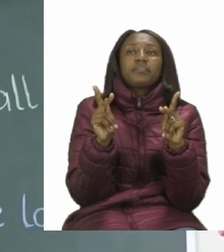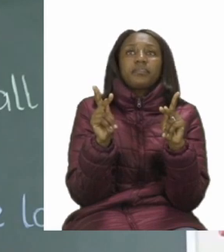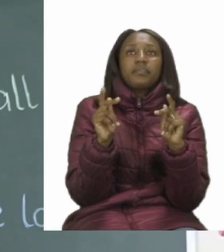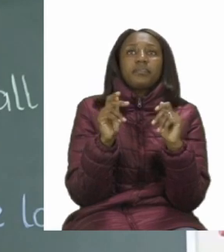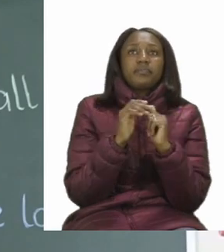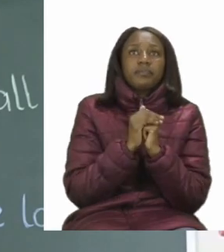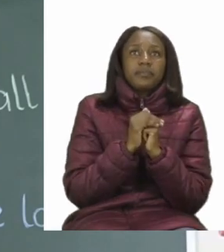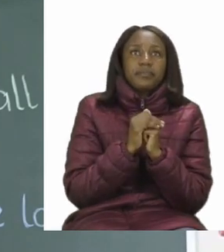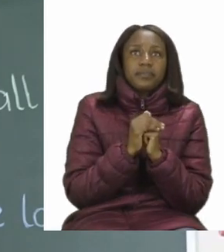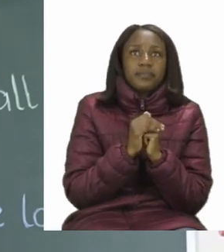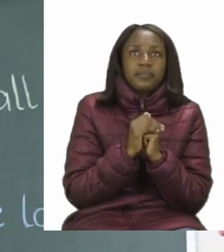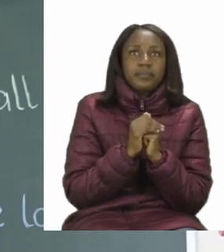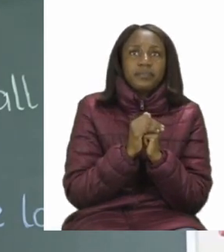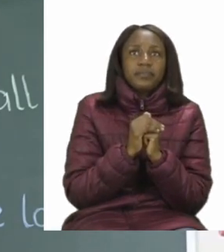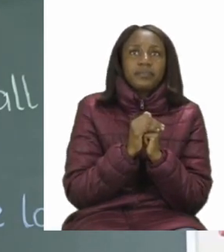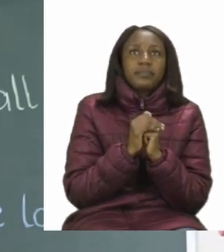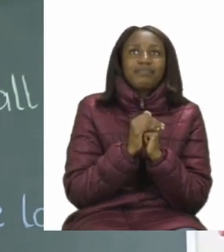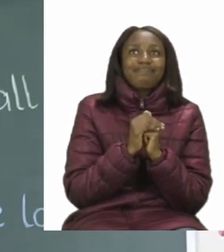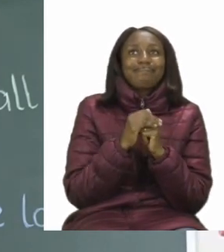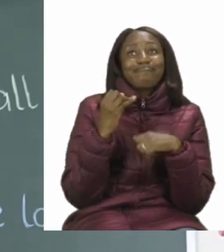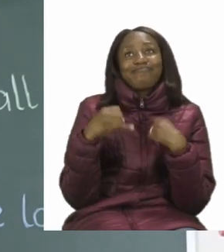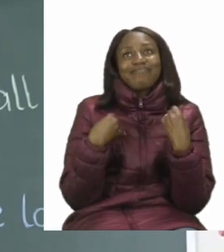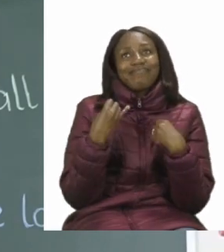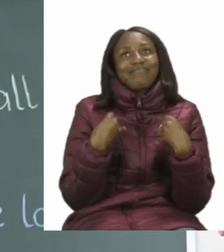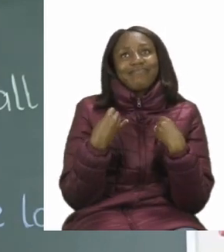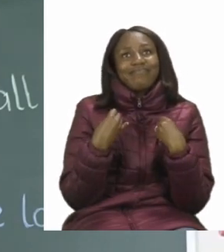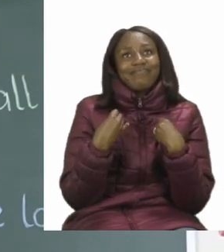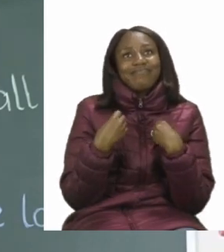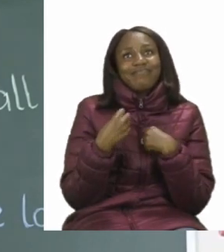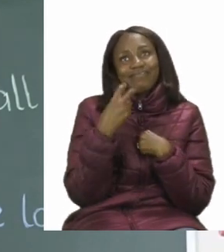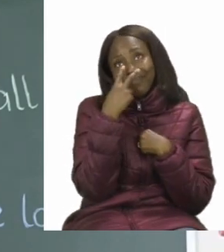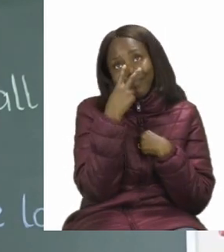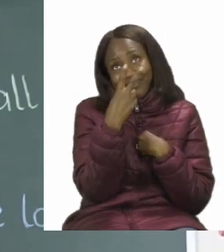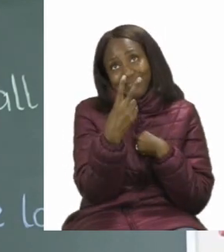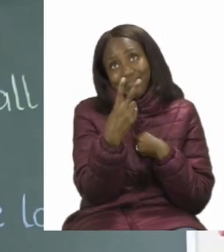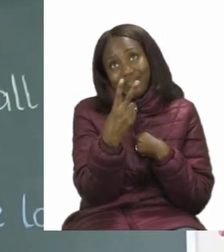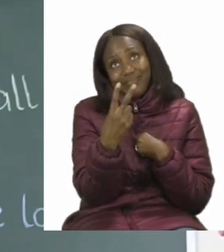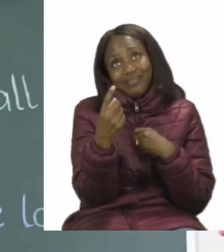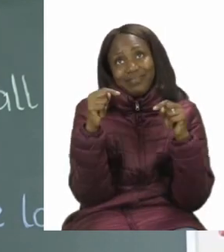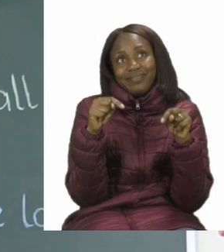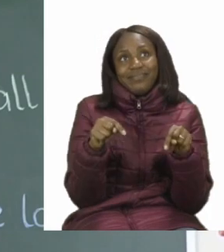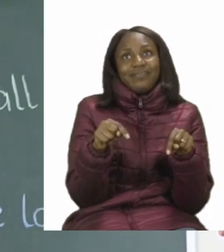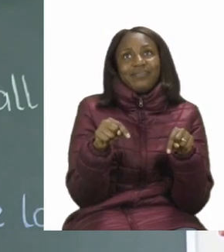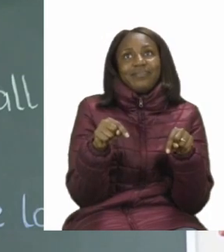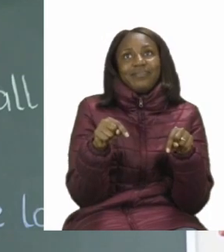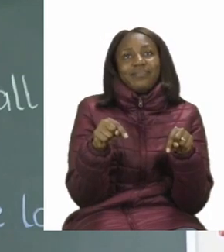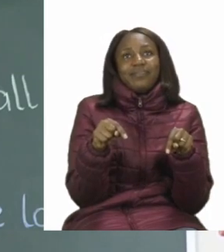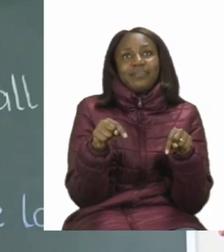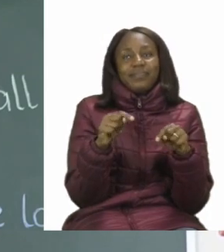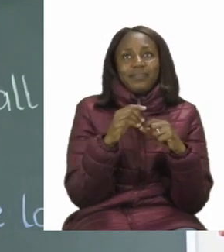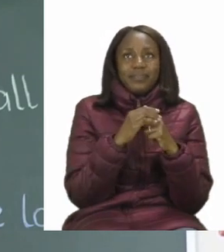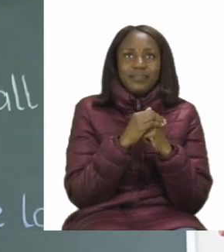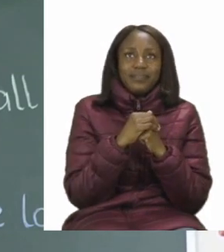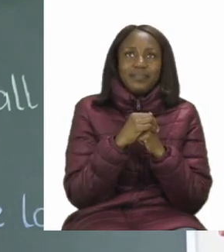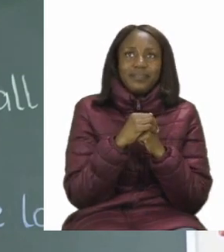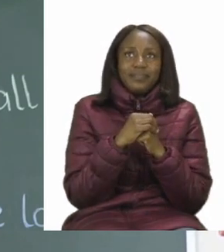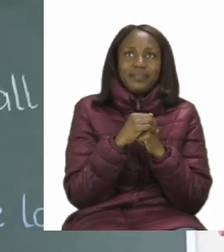full stop. Have fun, boys and girls, and I'll see you when you're done after the advert